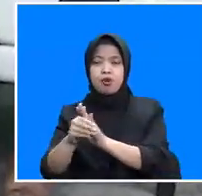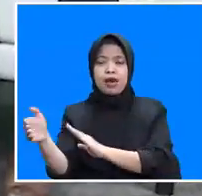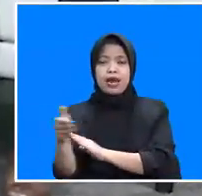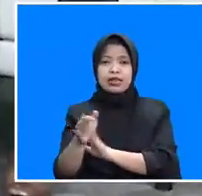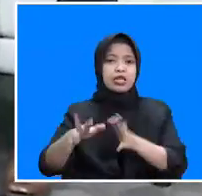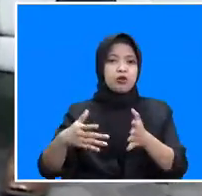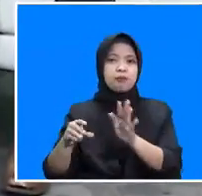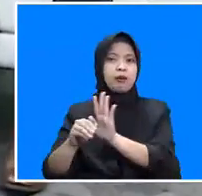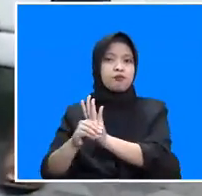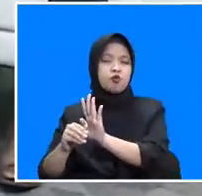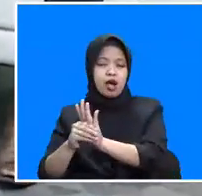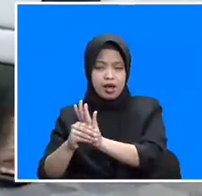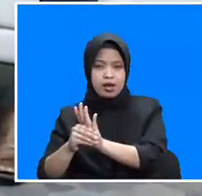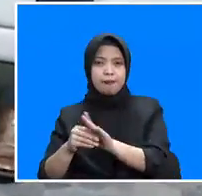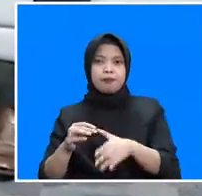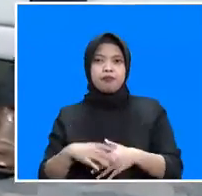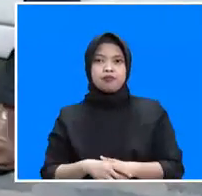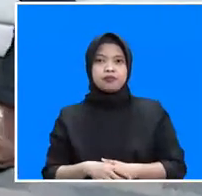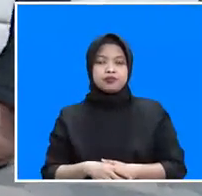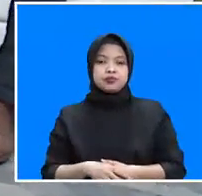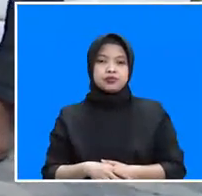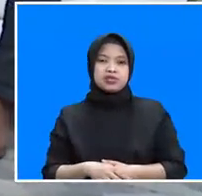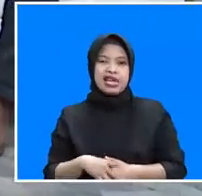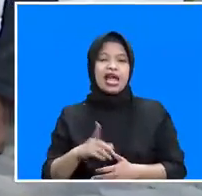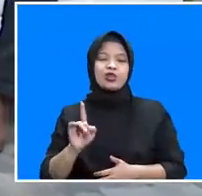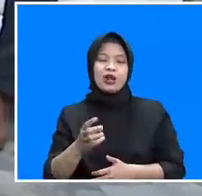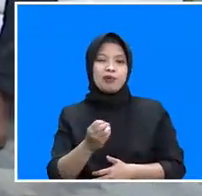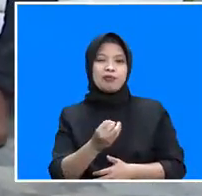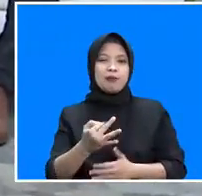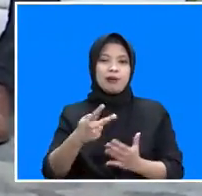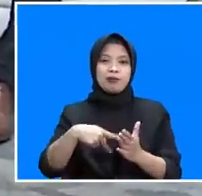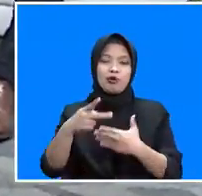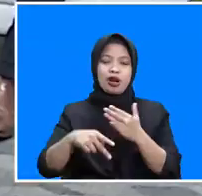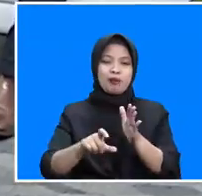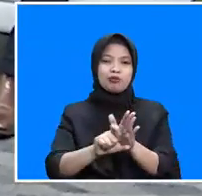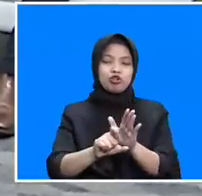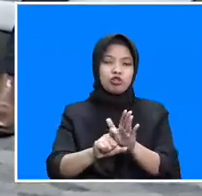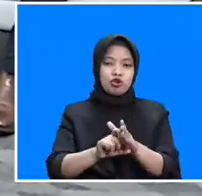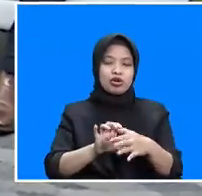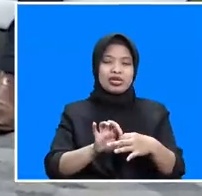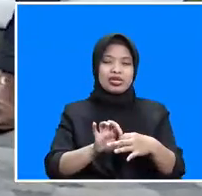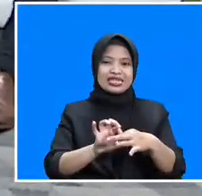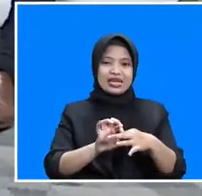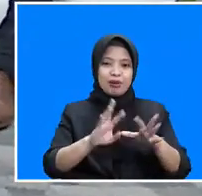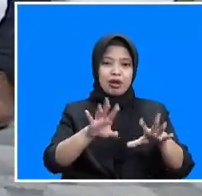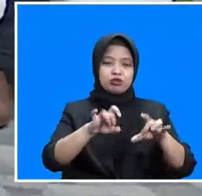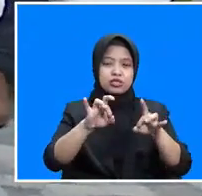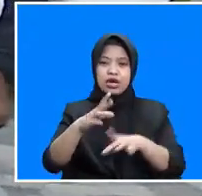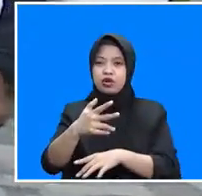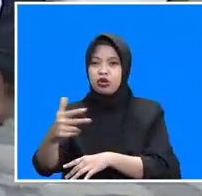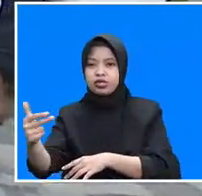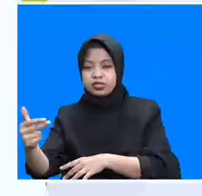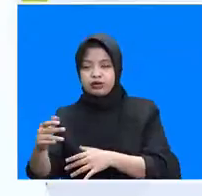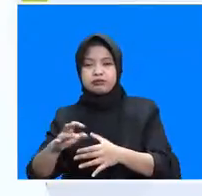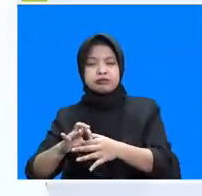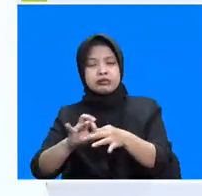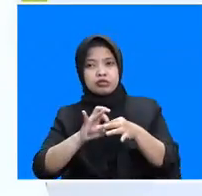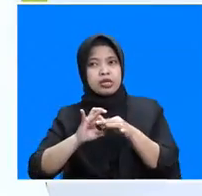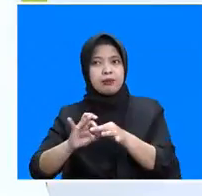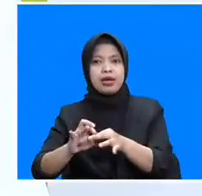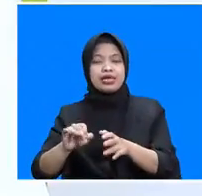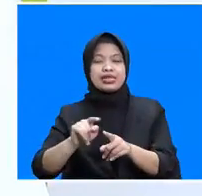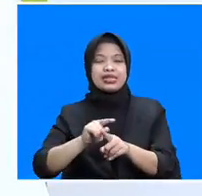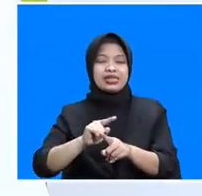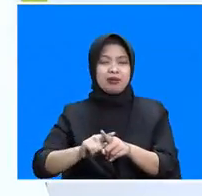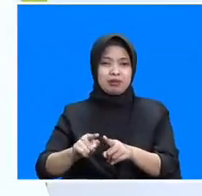little snippets of the collaboration that is currently happening between the two countries. But that's not to say we shouldn't do more. And